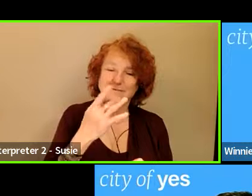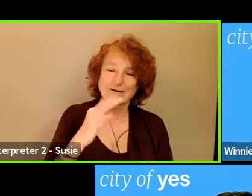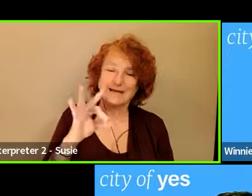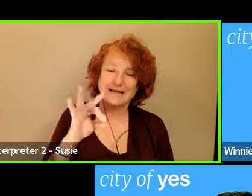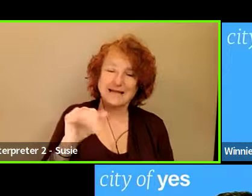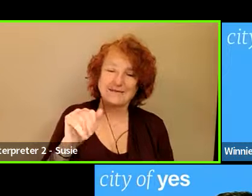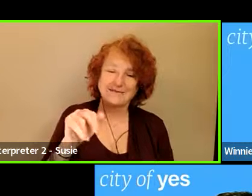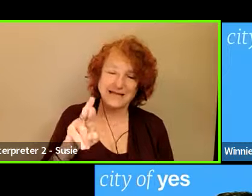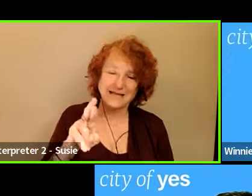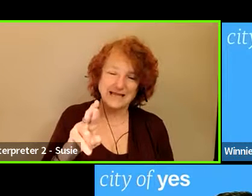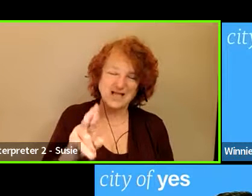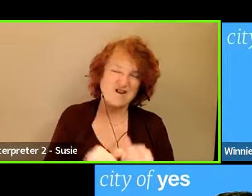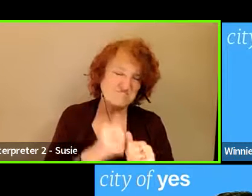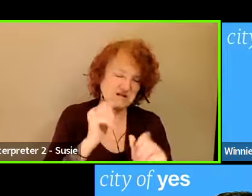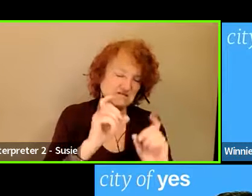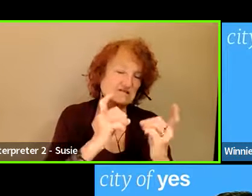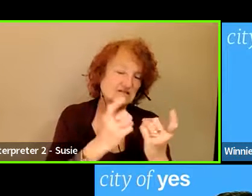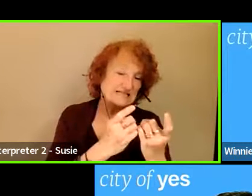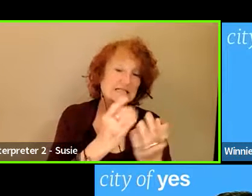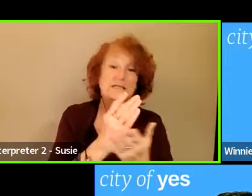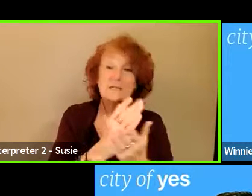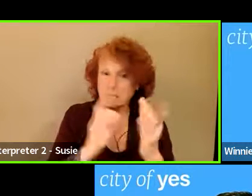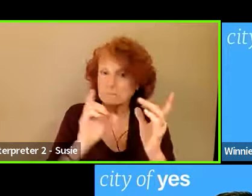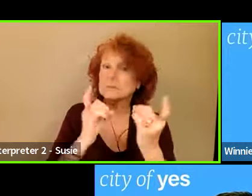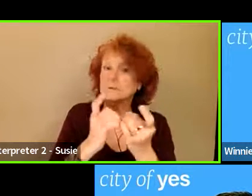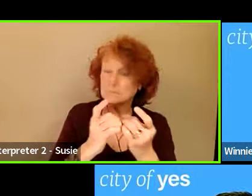most districts, there are some districts where it's more.